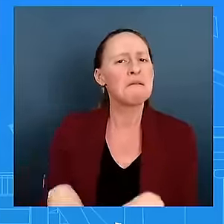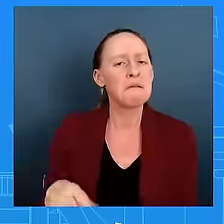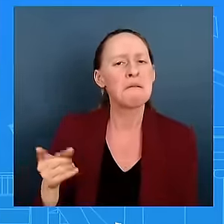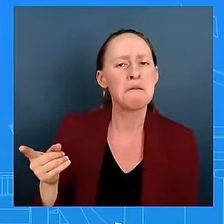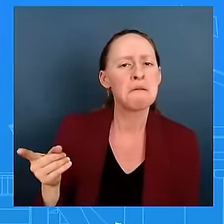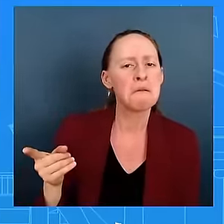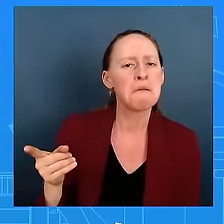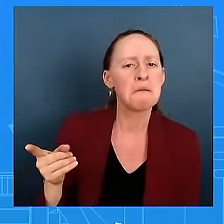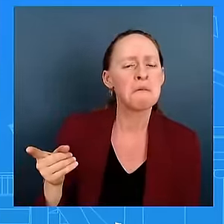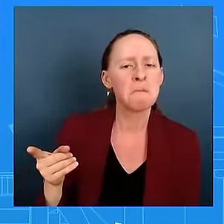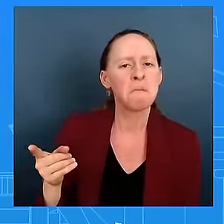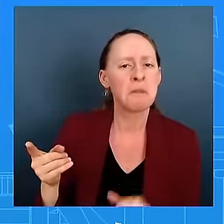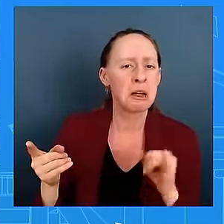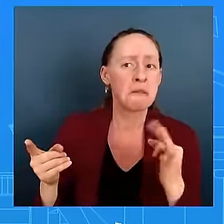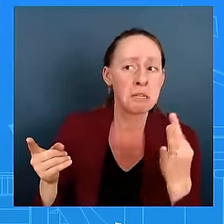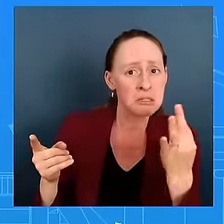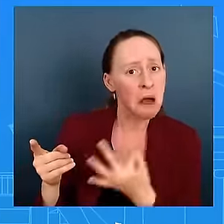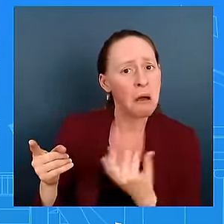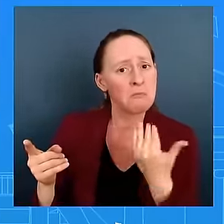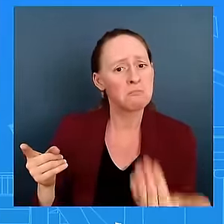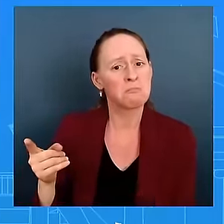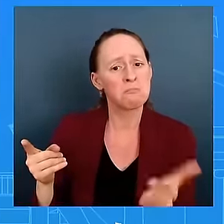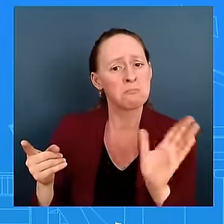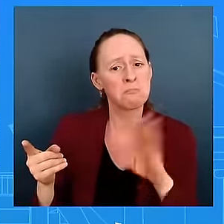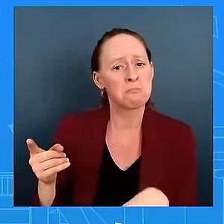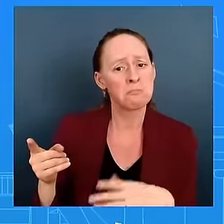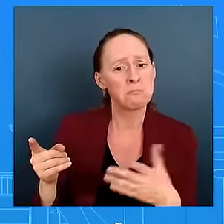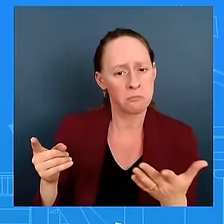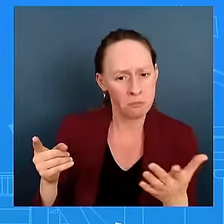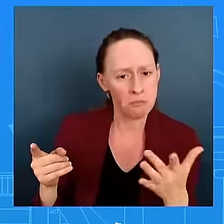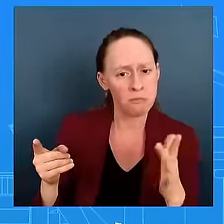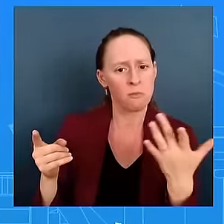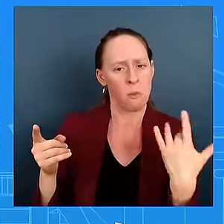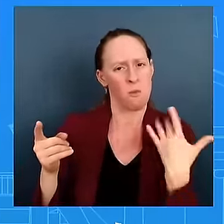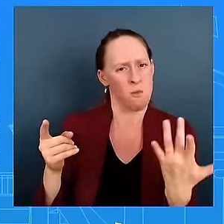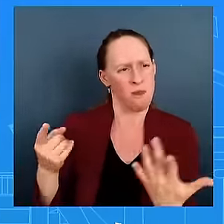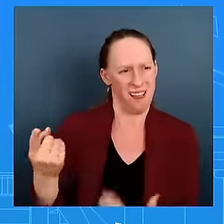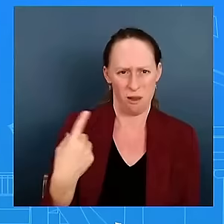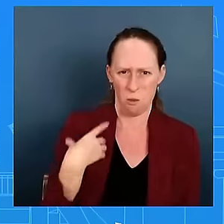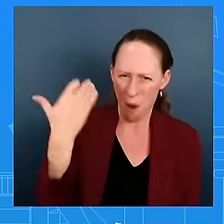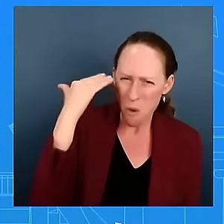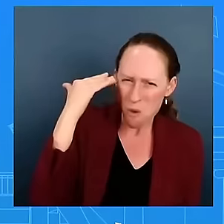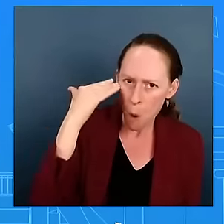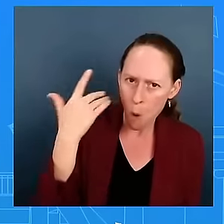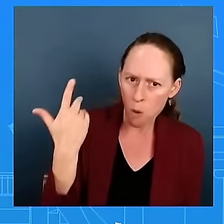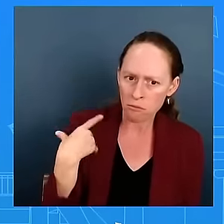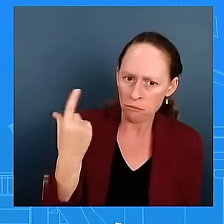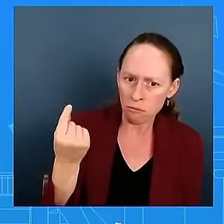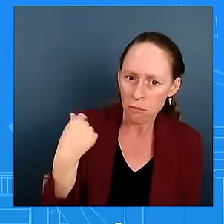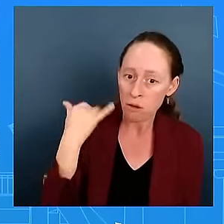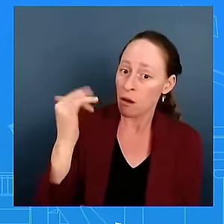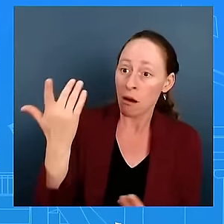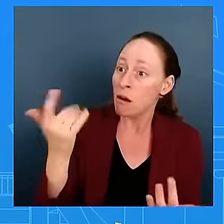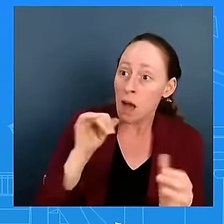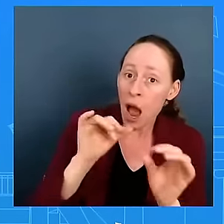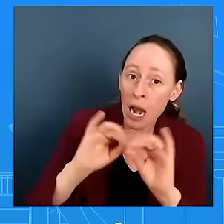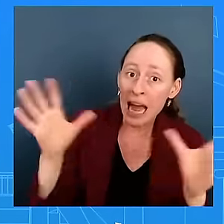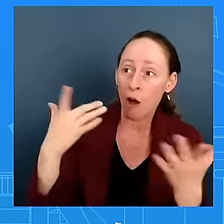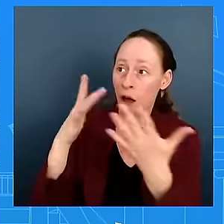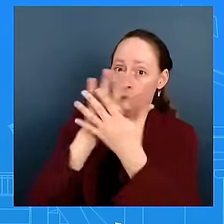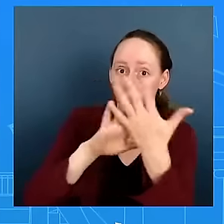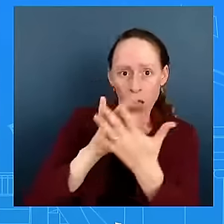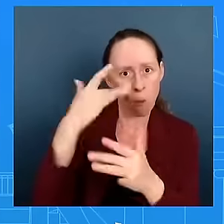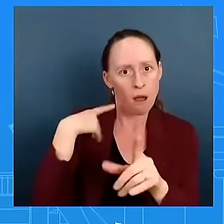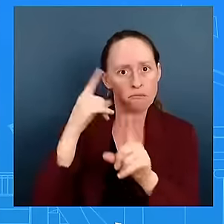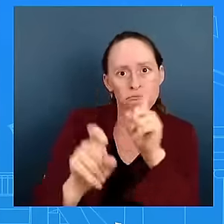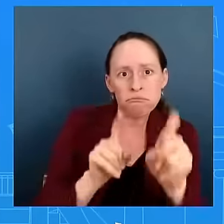of the reason we are pressing here is that we are not clear on what has happened, and therefore the American people to whom we report